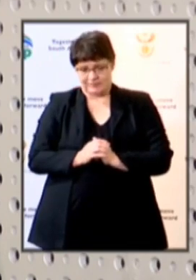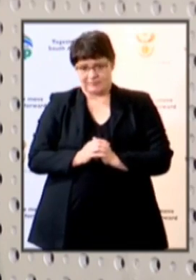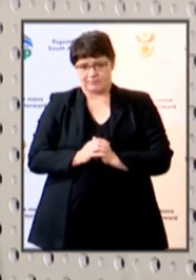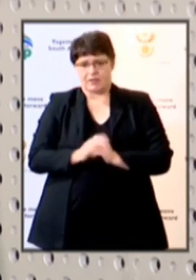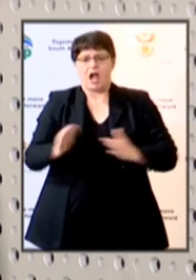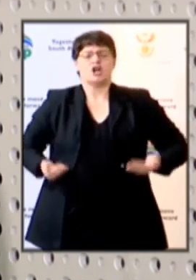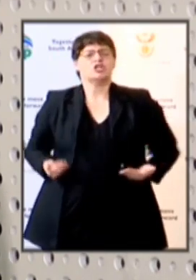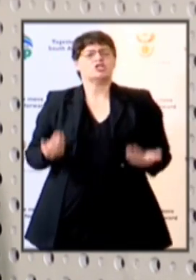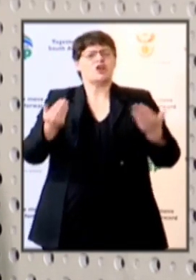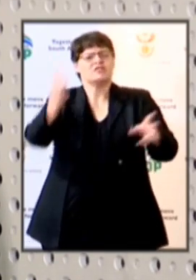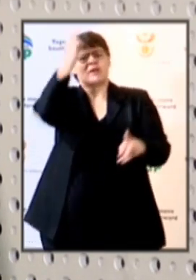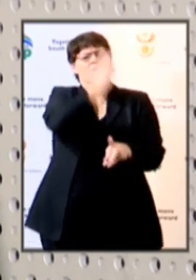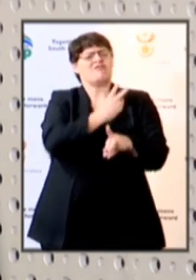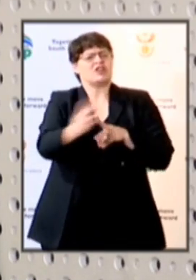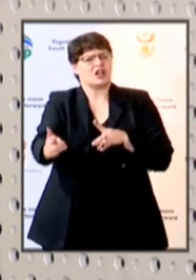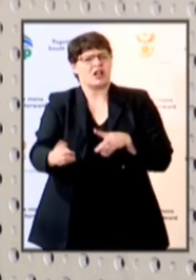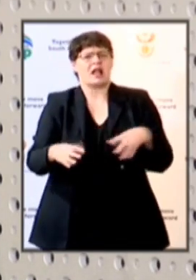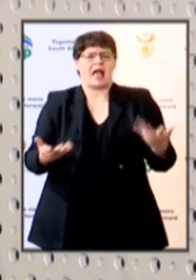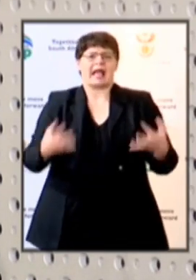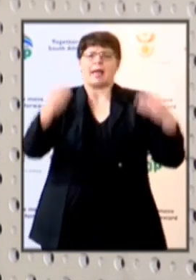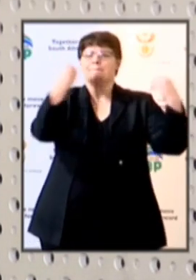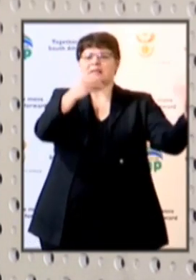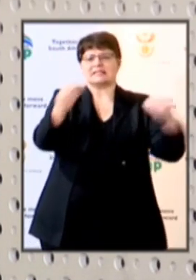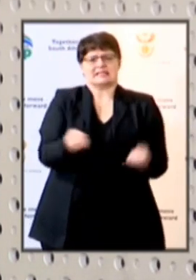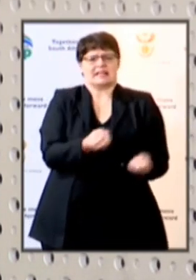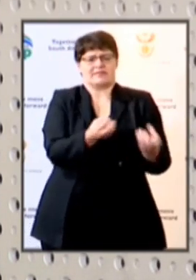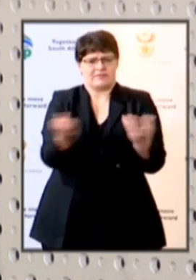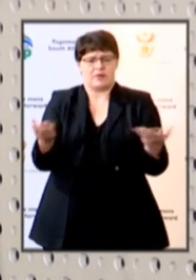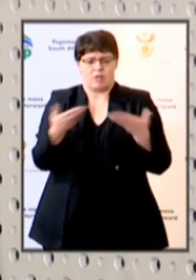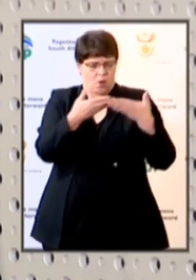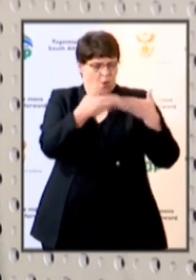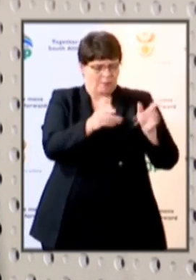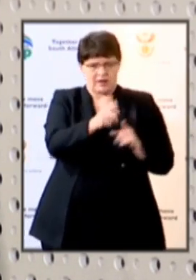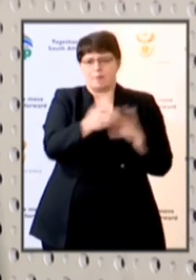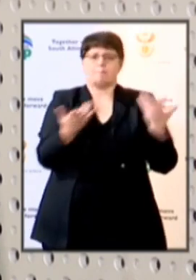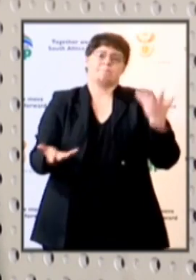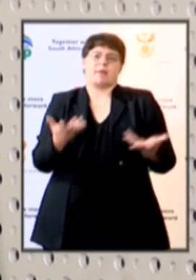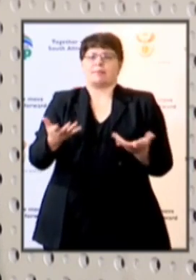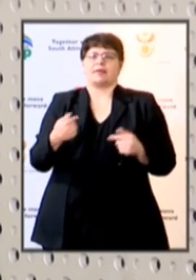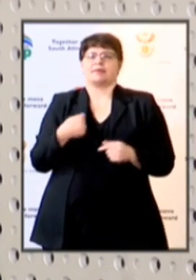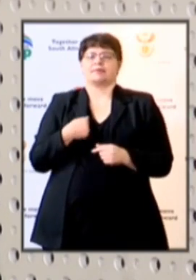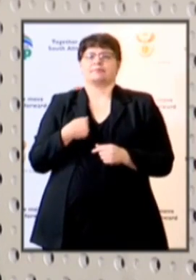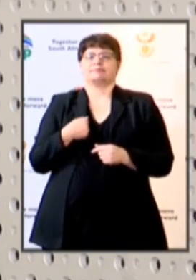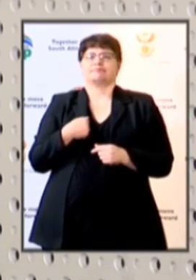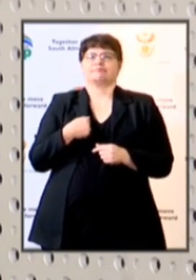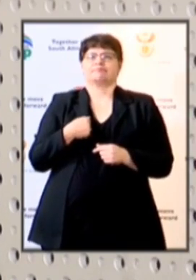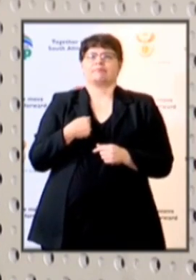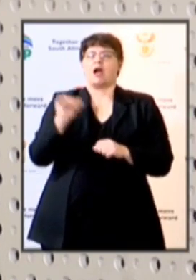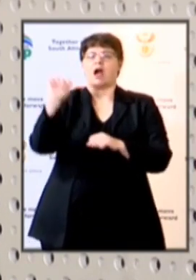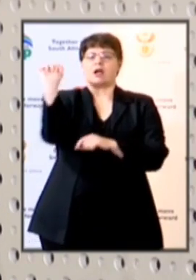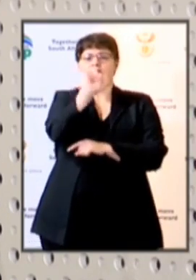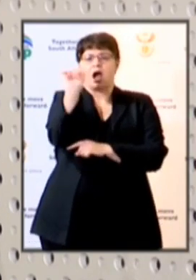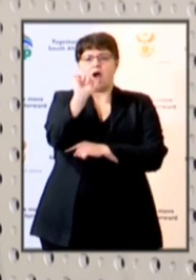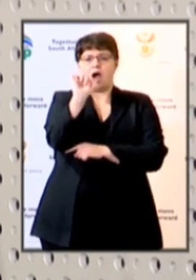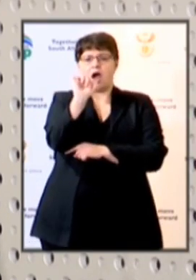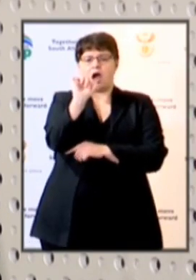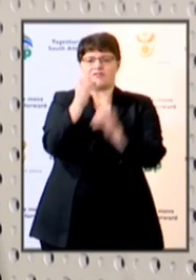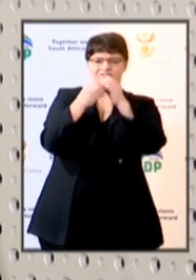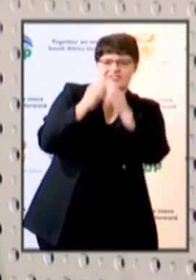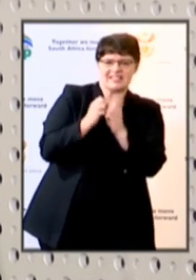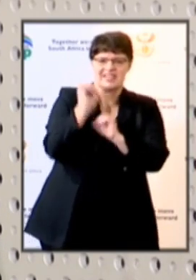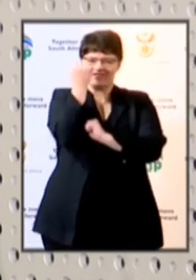professional services that will be required by firms that now open, so if a car factory opens in part, they may